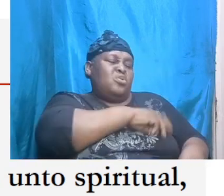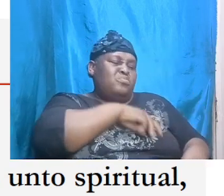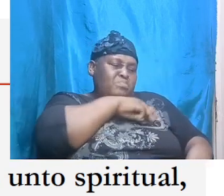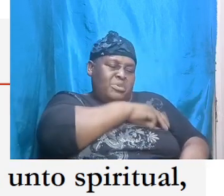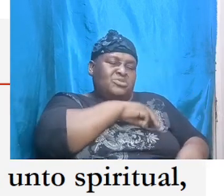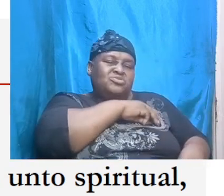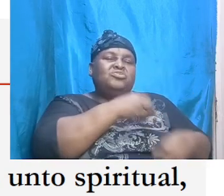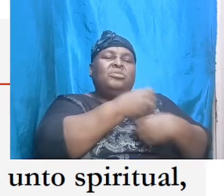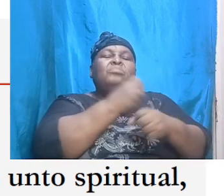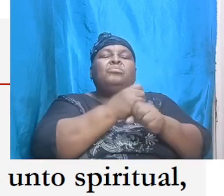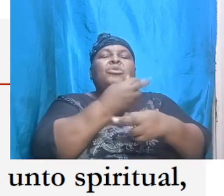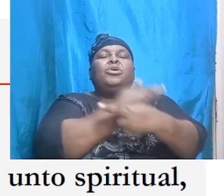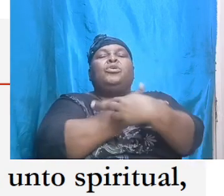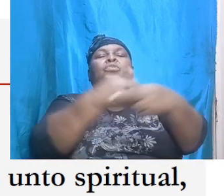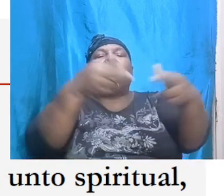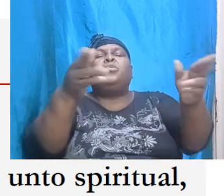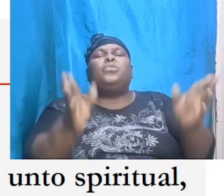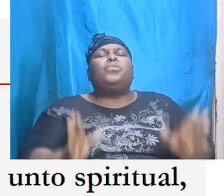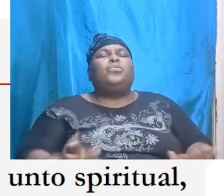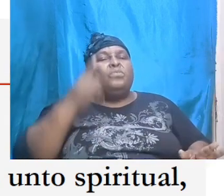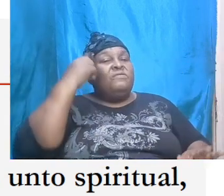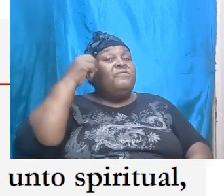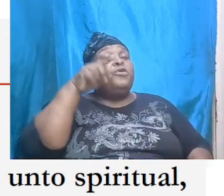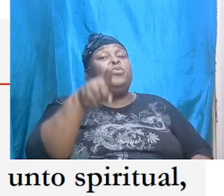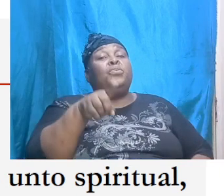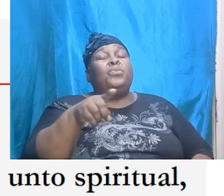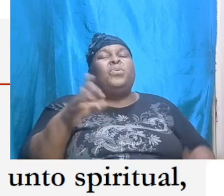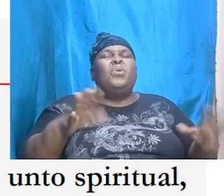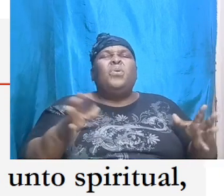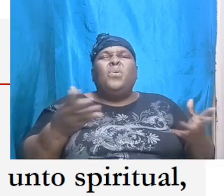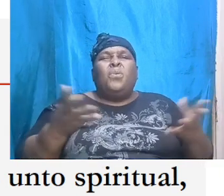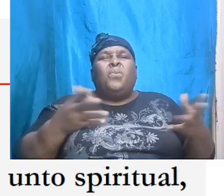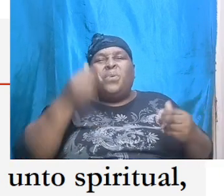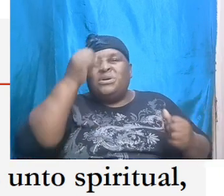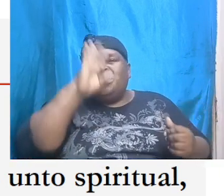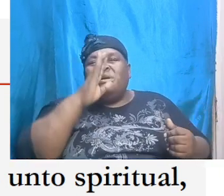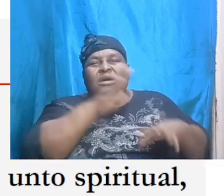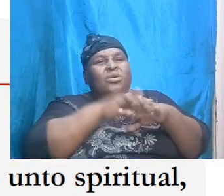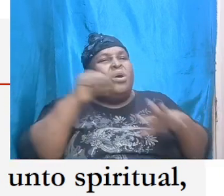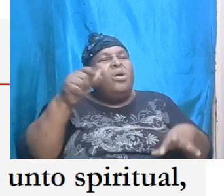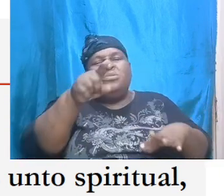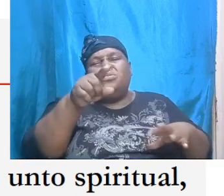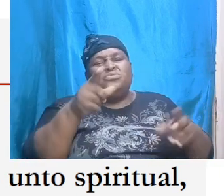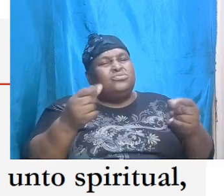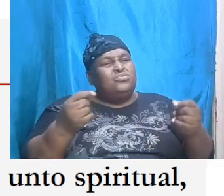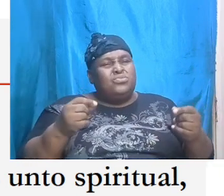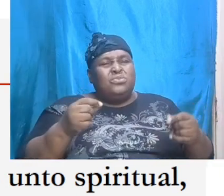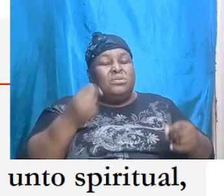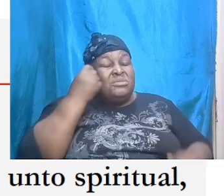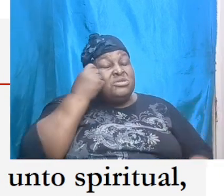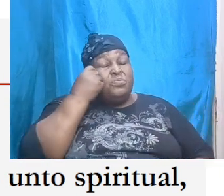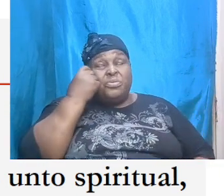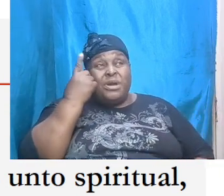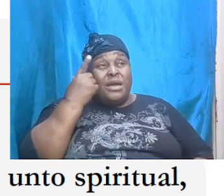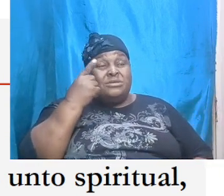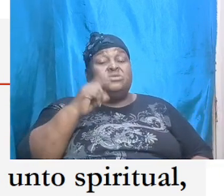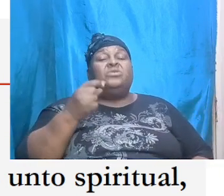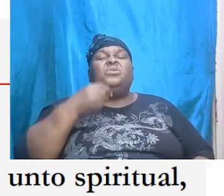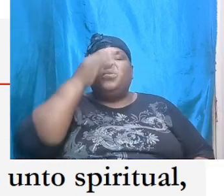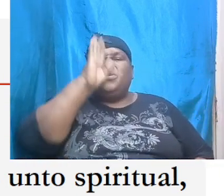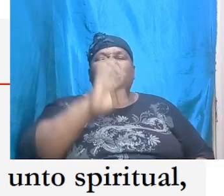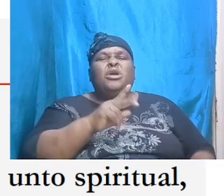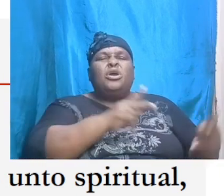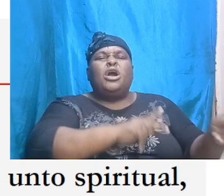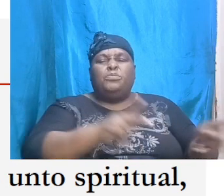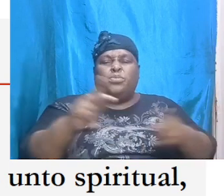for you. Your whatever God called you to do, it will make room for you. You'll be surprised where God placed you and place you before